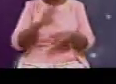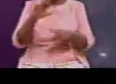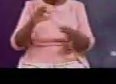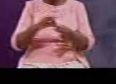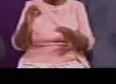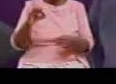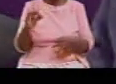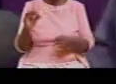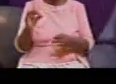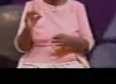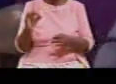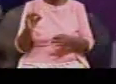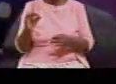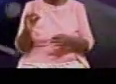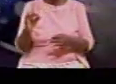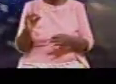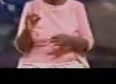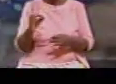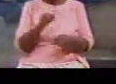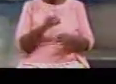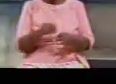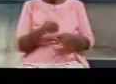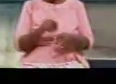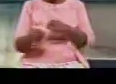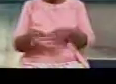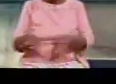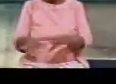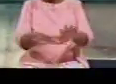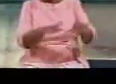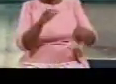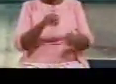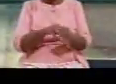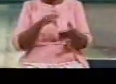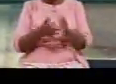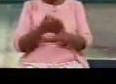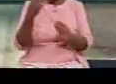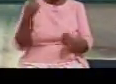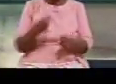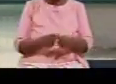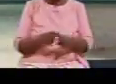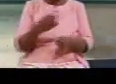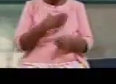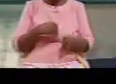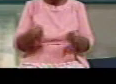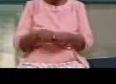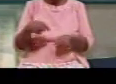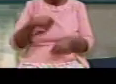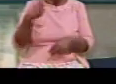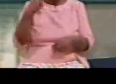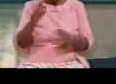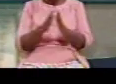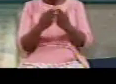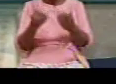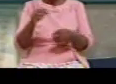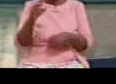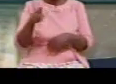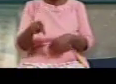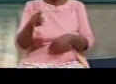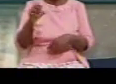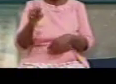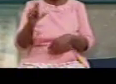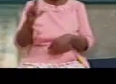spiritual congregation in Jesus' name. As we look at the Psalms today, we're talking about